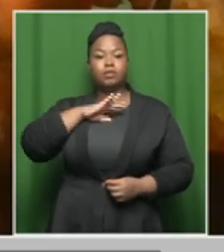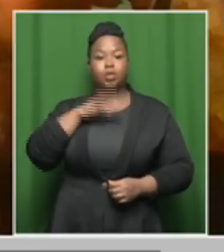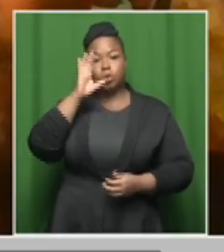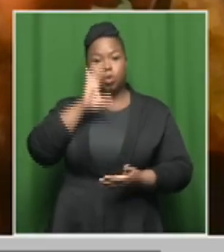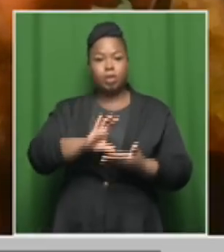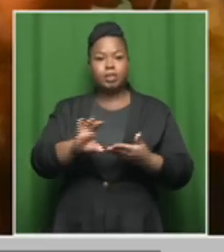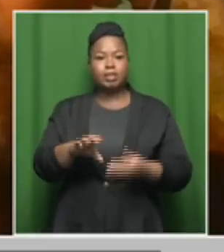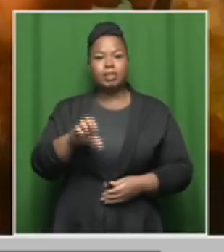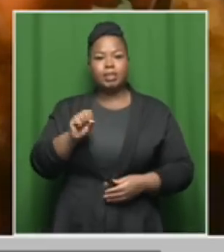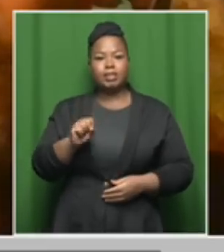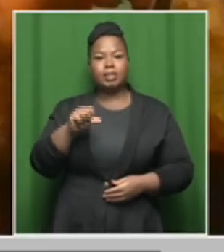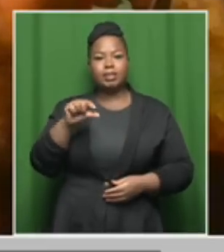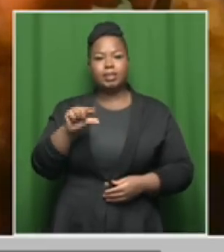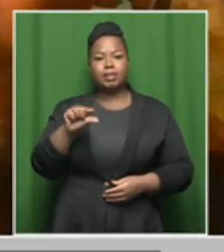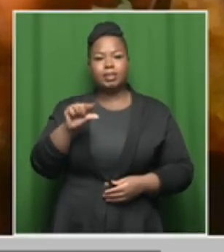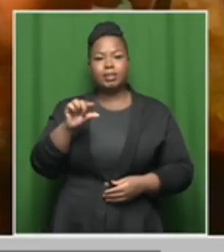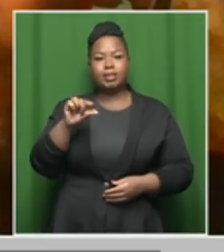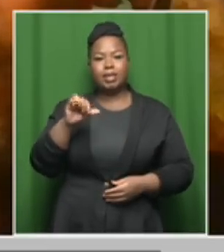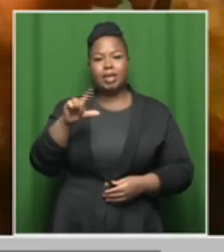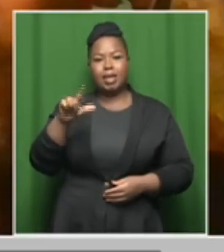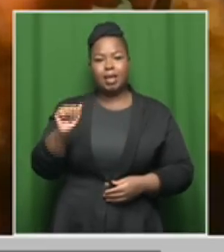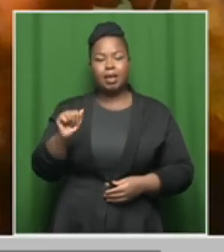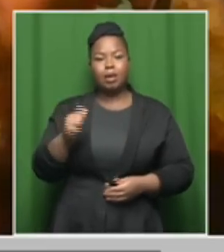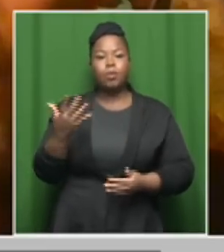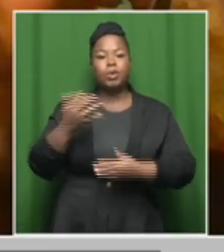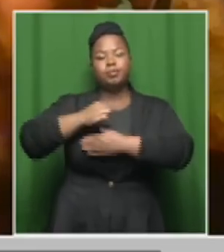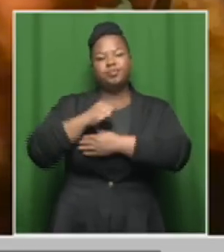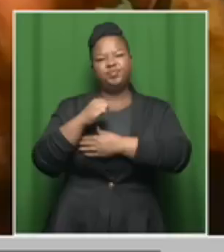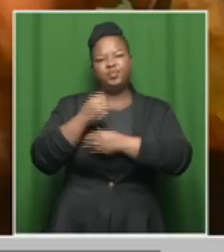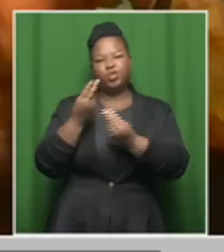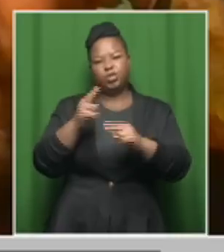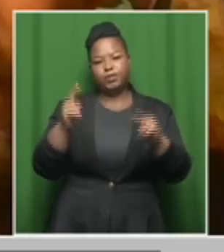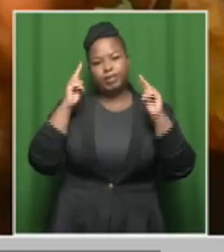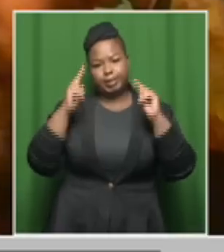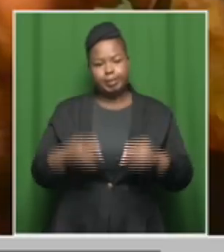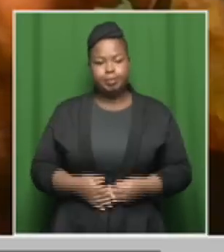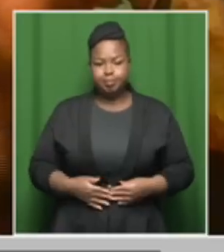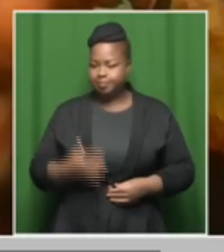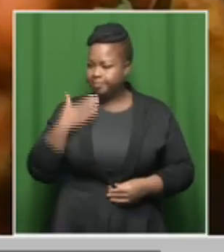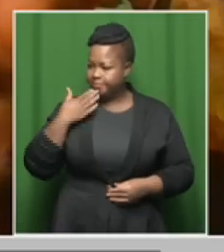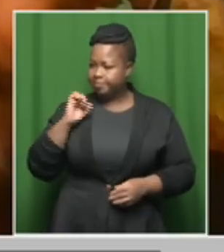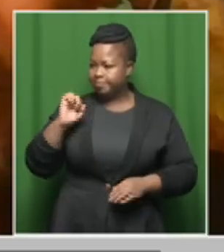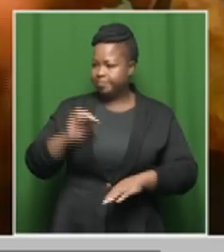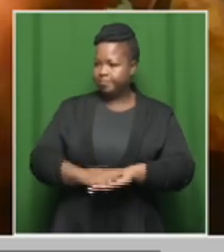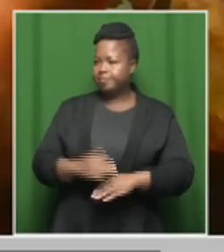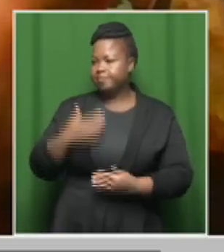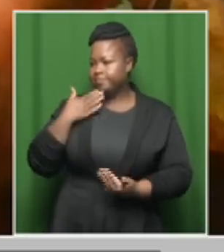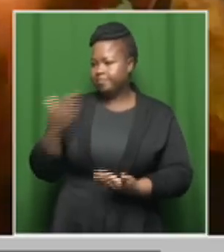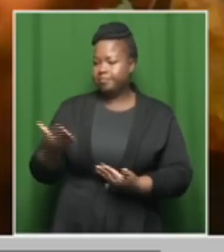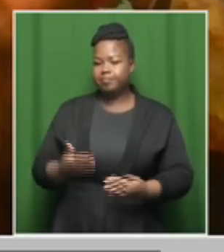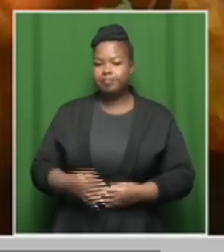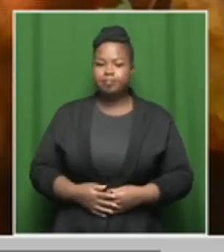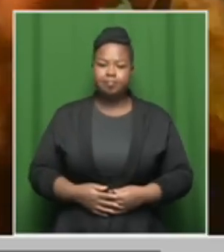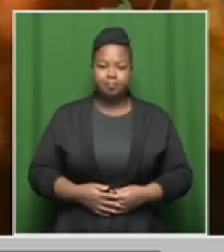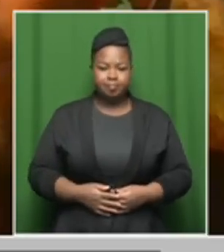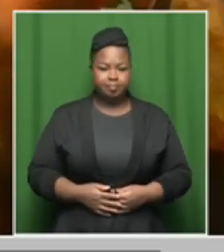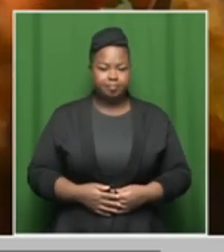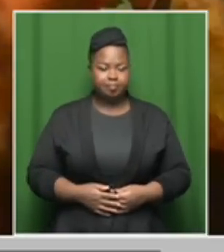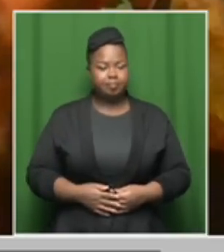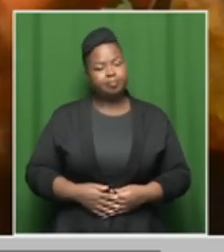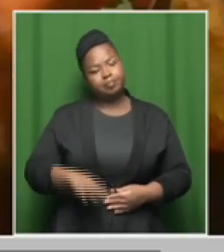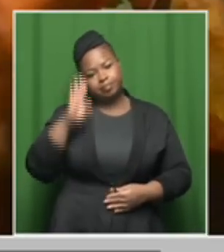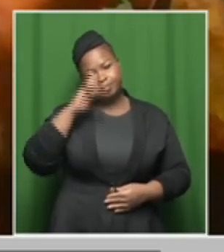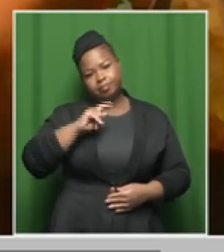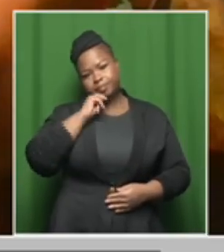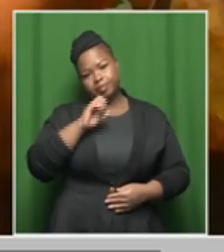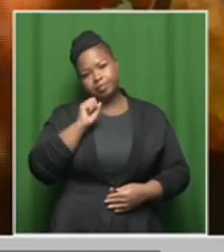with SIGLA at Stellenbosch University. Professor Mandrup, thanks so much for your time. Welcome to Morning Live. Good morning, Sakina.